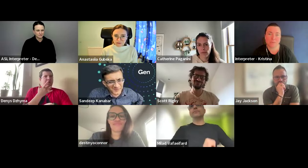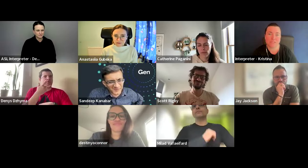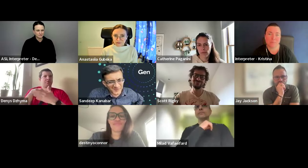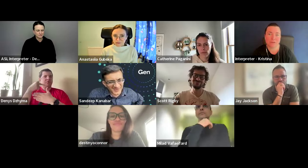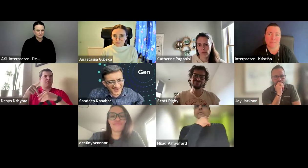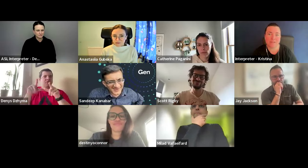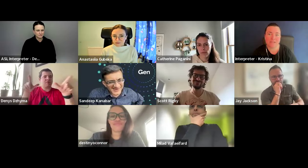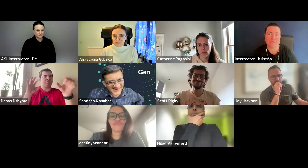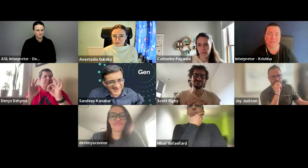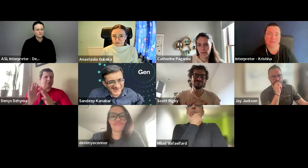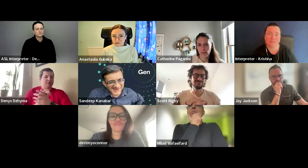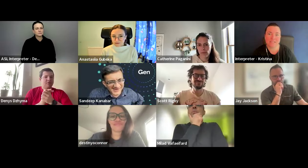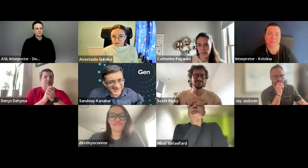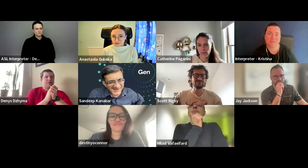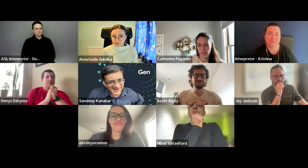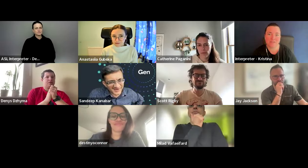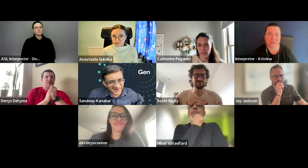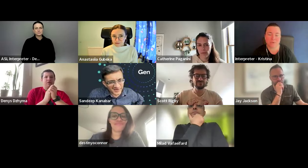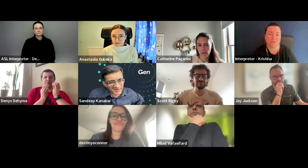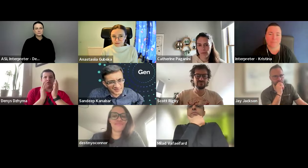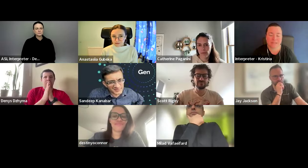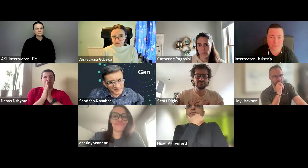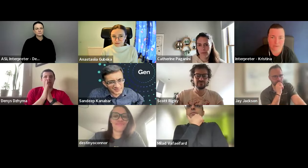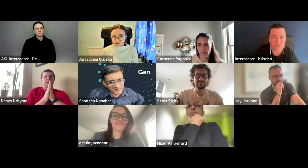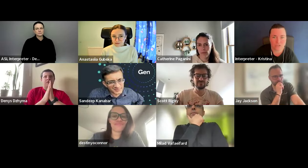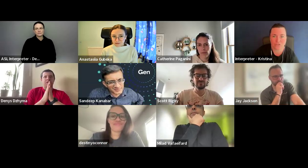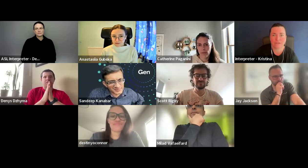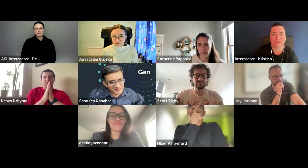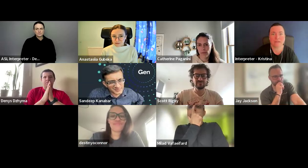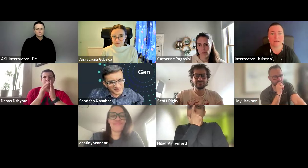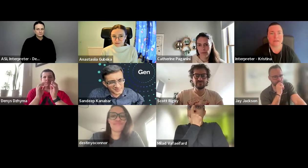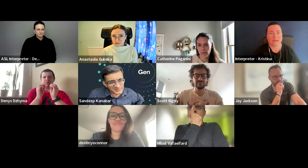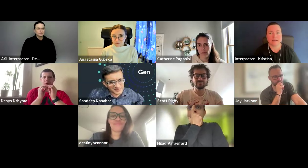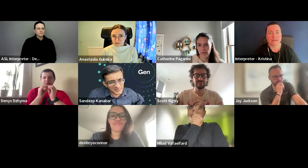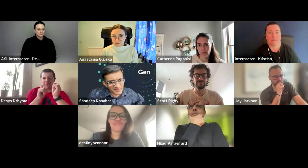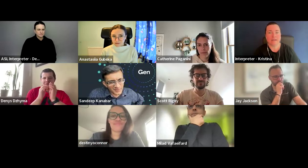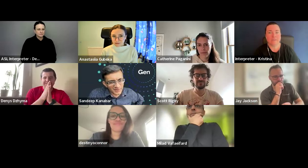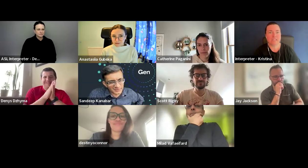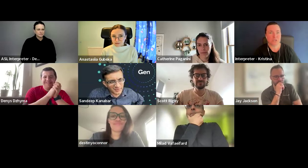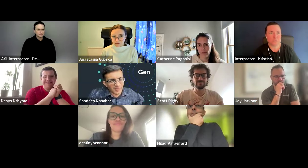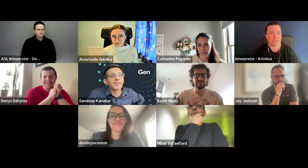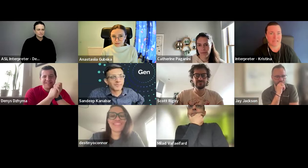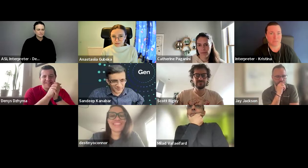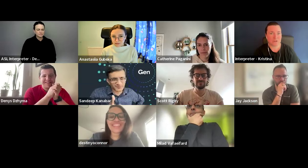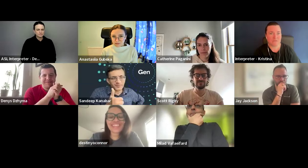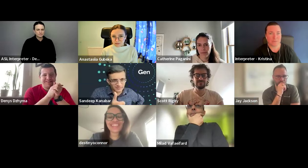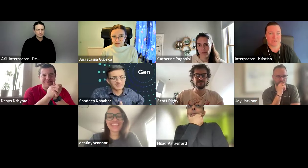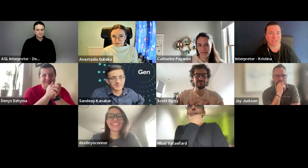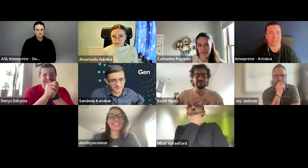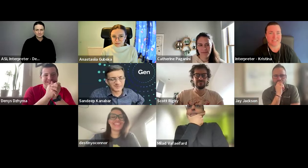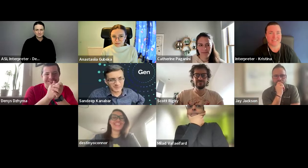focused mostly predominantly on Swift. That's my favorite programming language. Do you want any